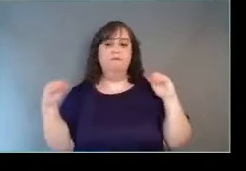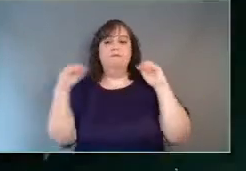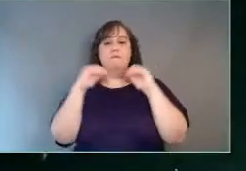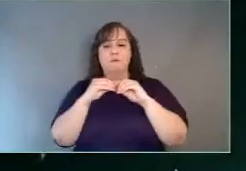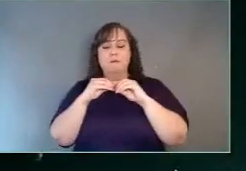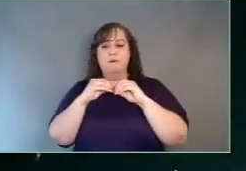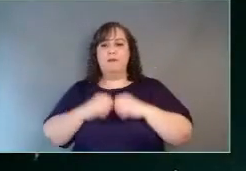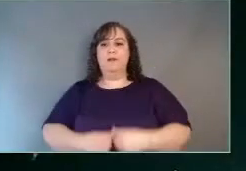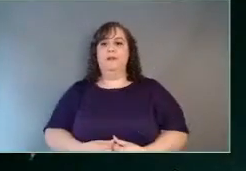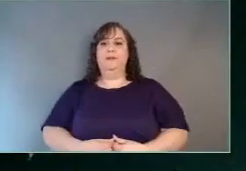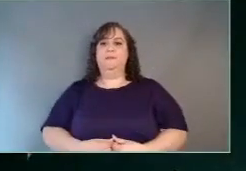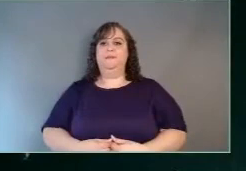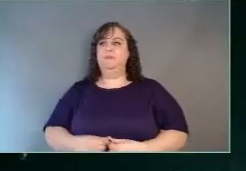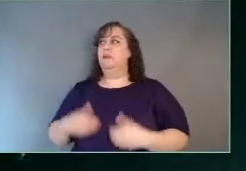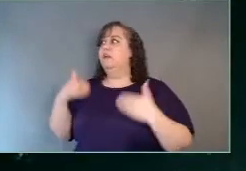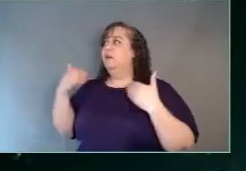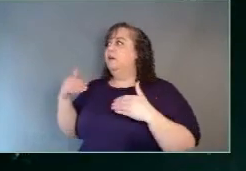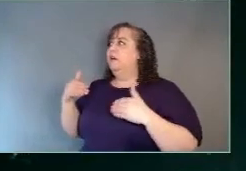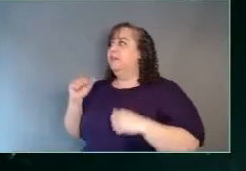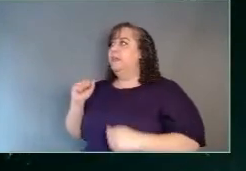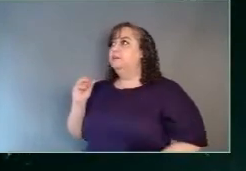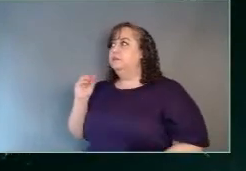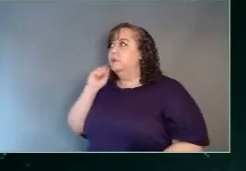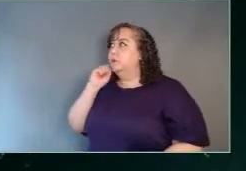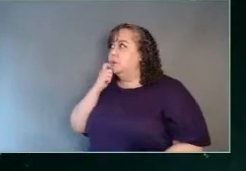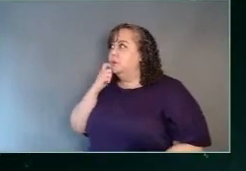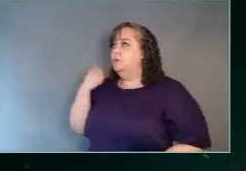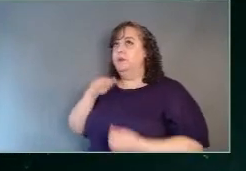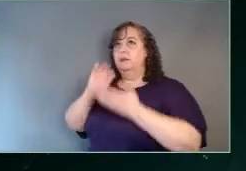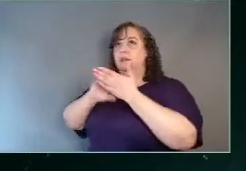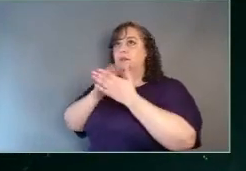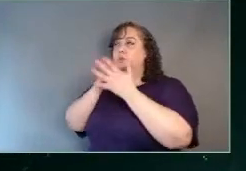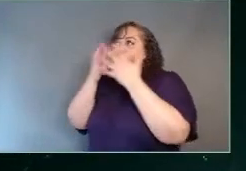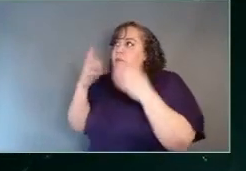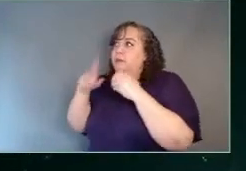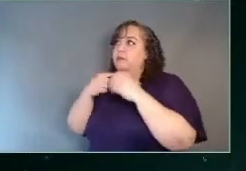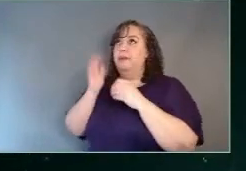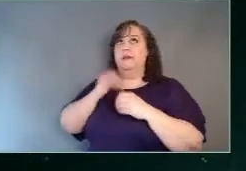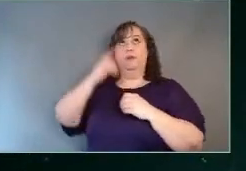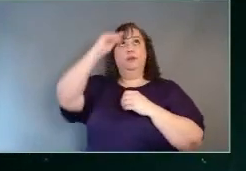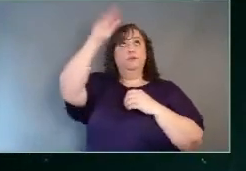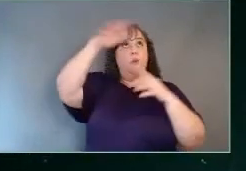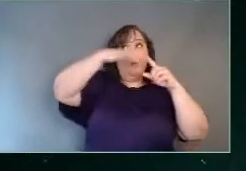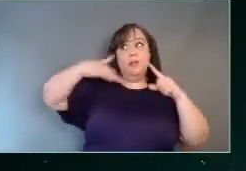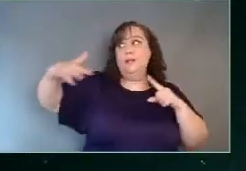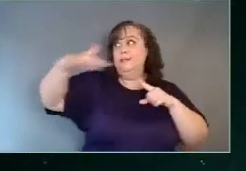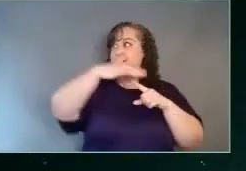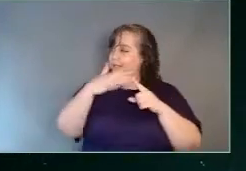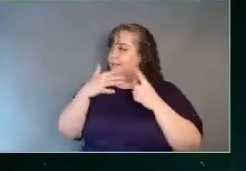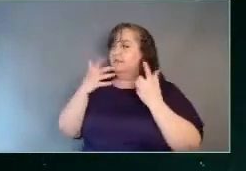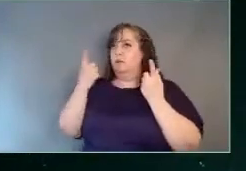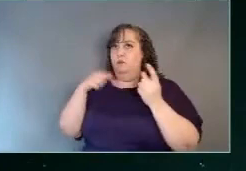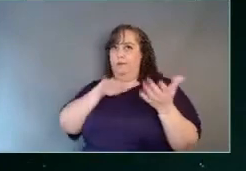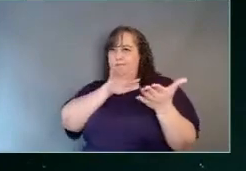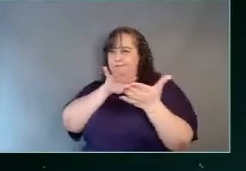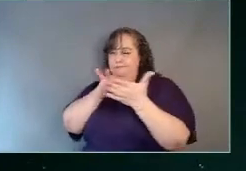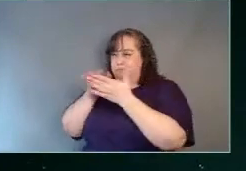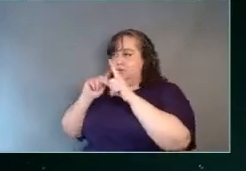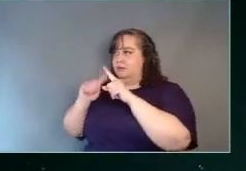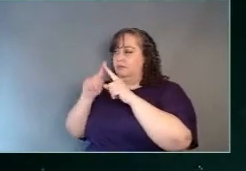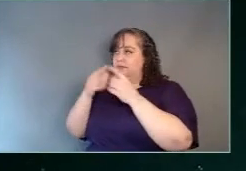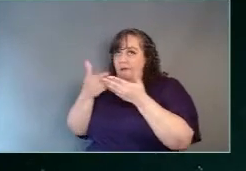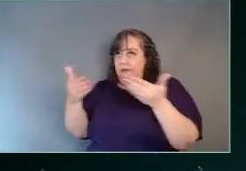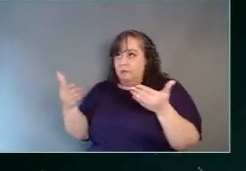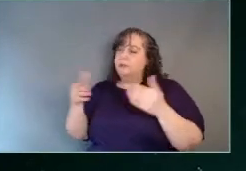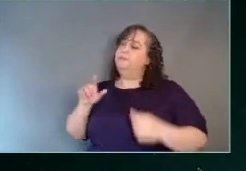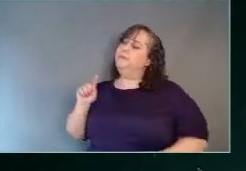Oh my gosh, it is so cool that we can learn so much about our solar system by studying these objects. Tarek, in order to study